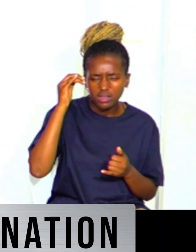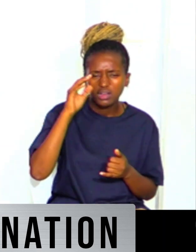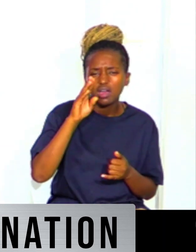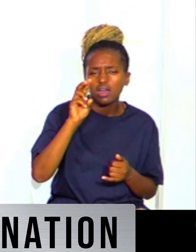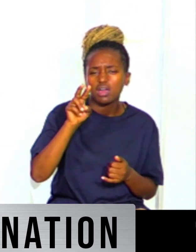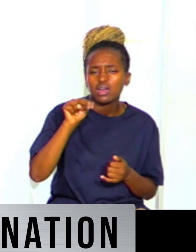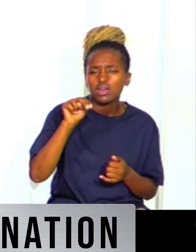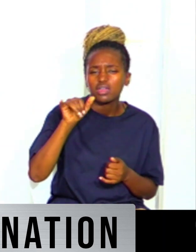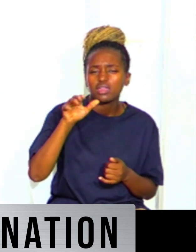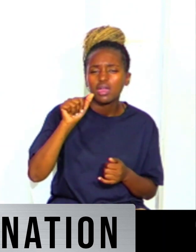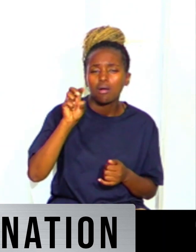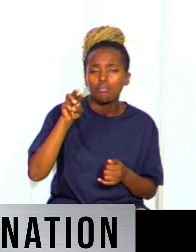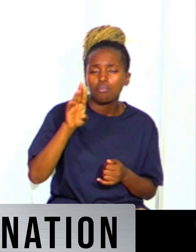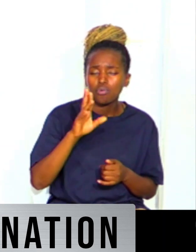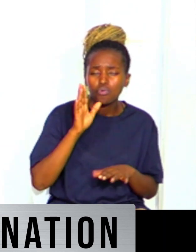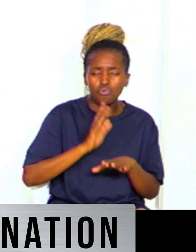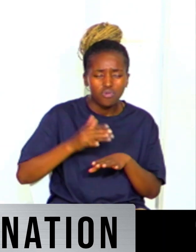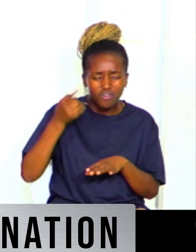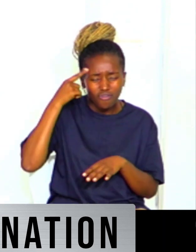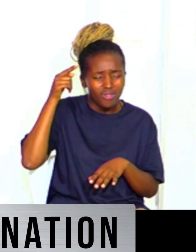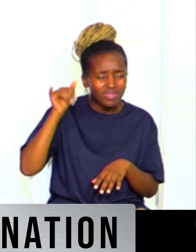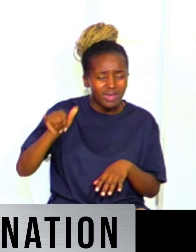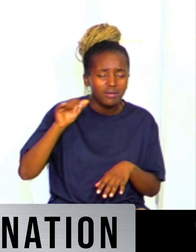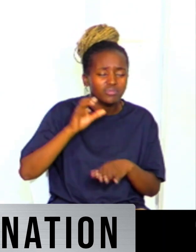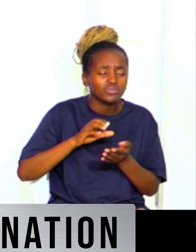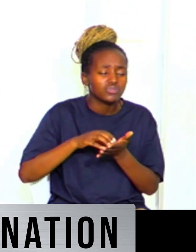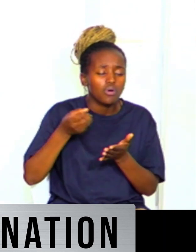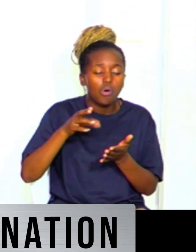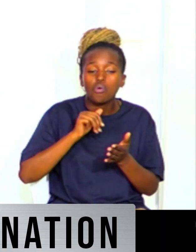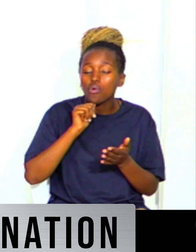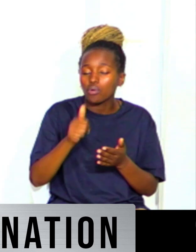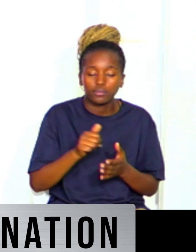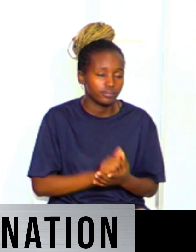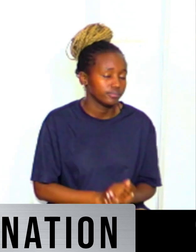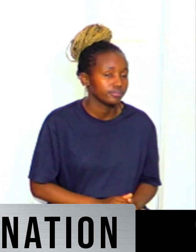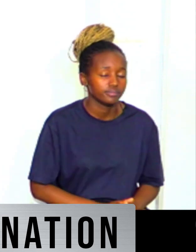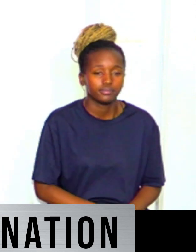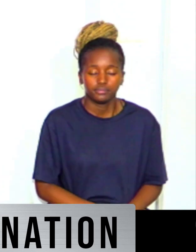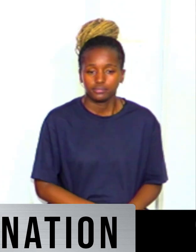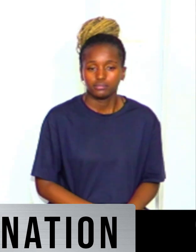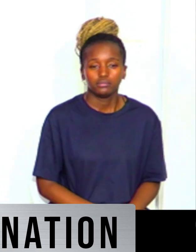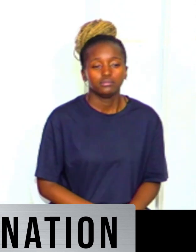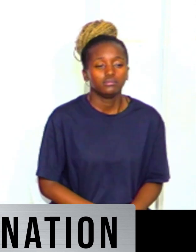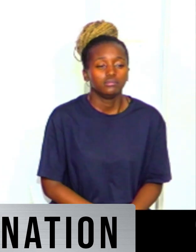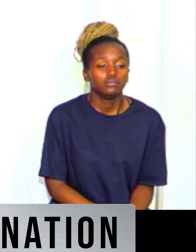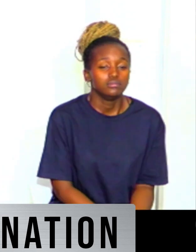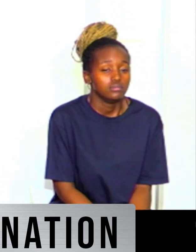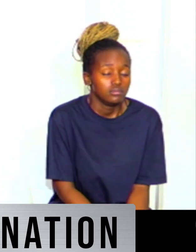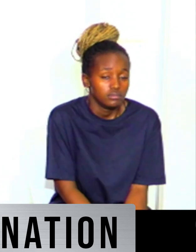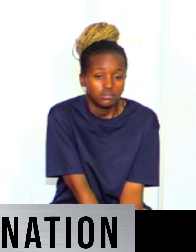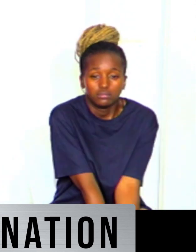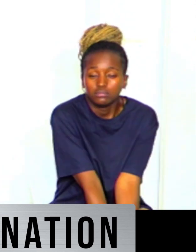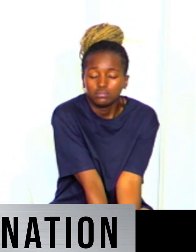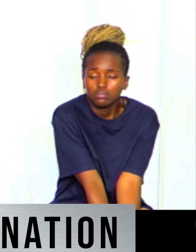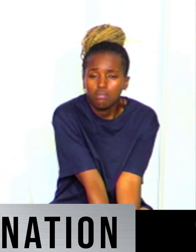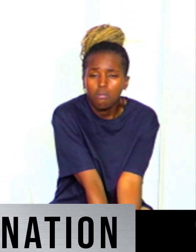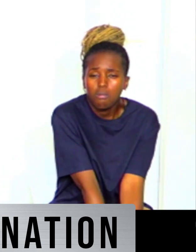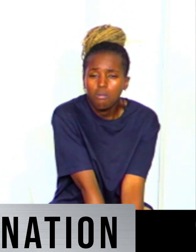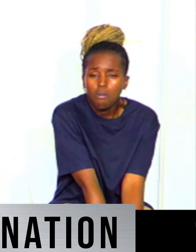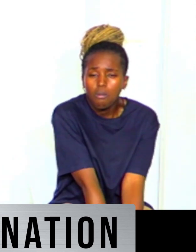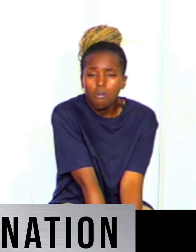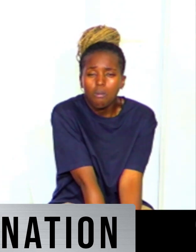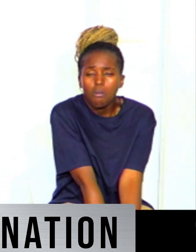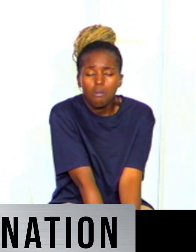IEBC. There is a demand for it to have a PWD. We have to. We have. Was there a PWD within that choosing? No. I